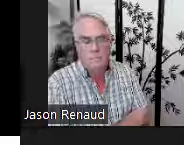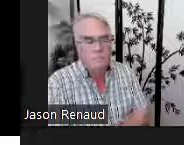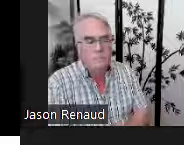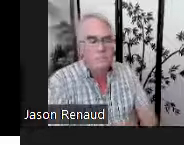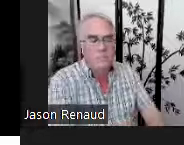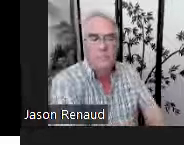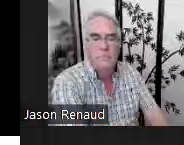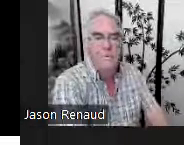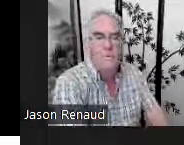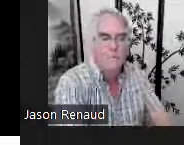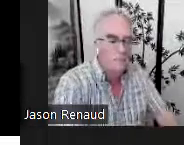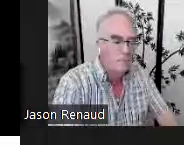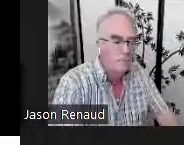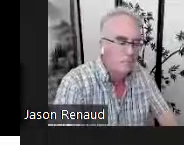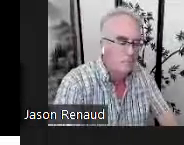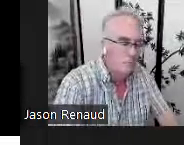Before I call on